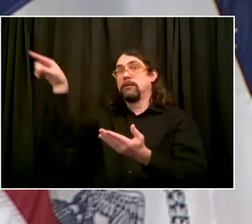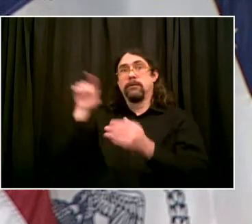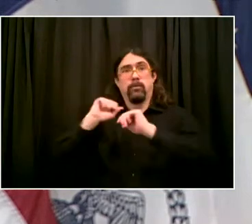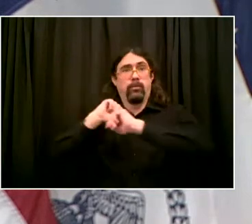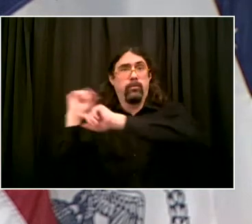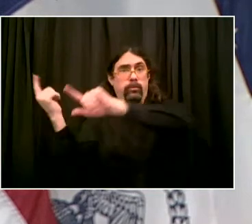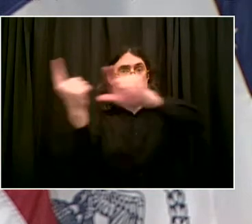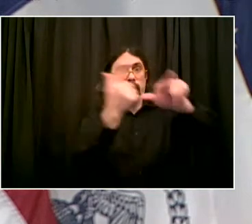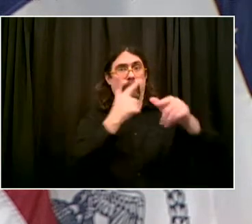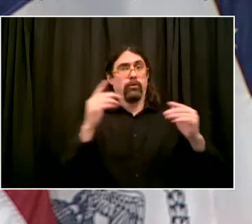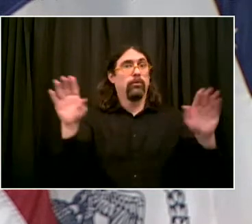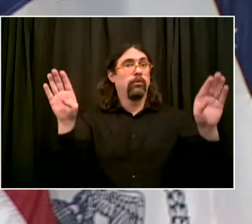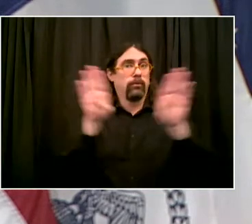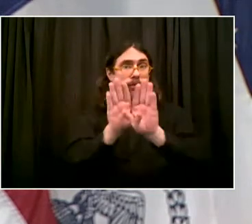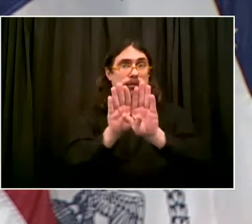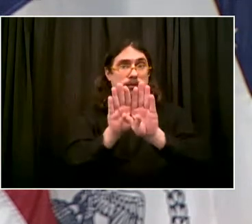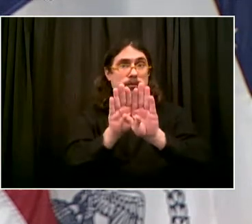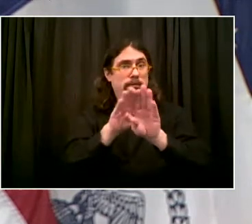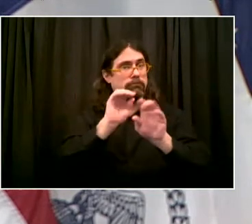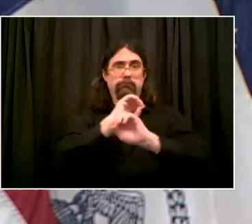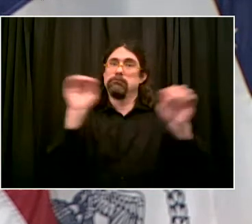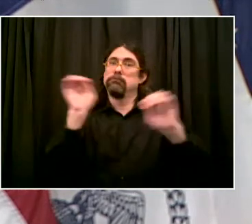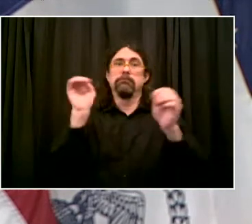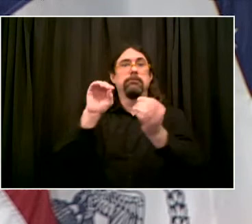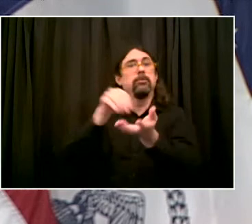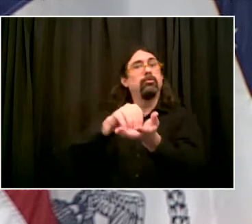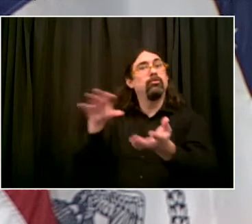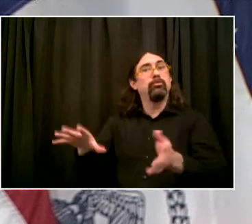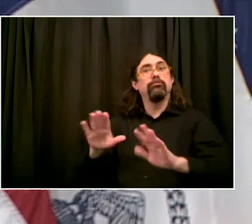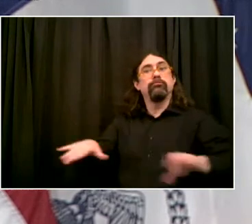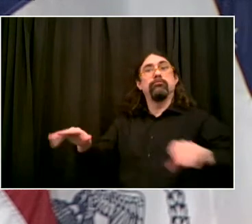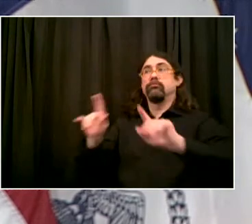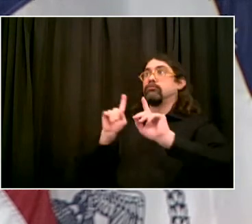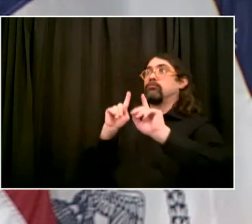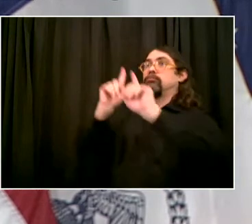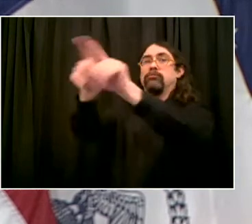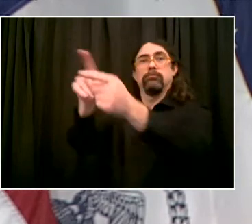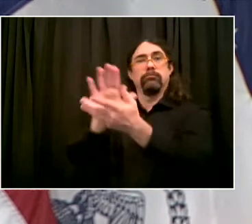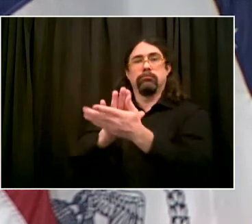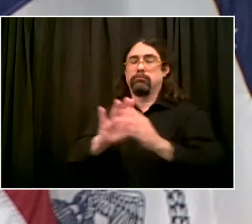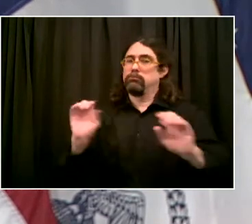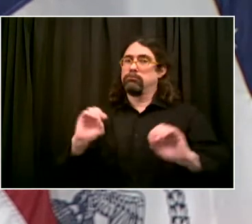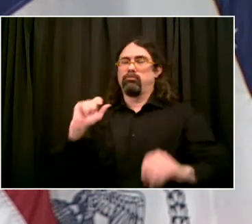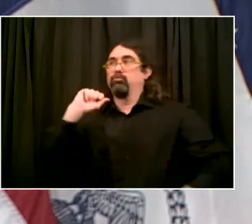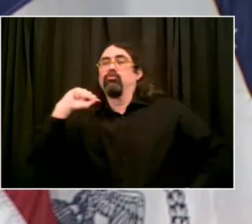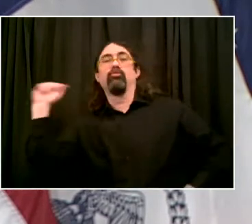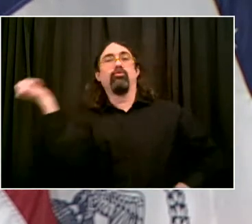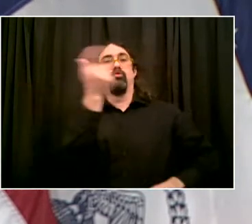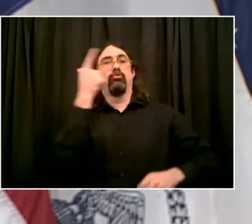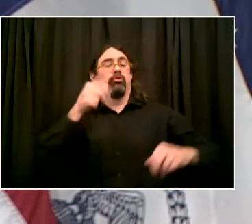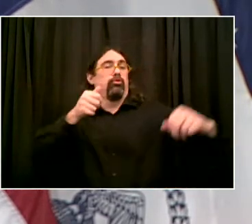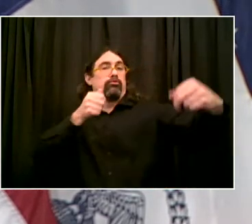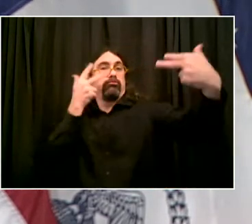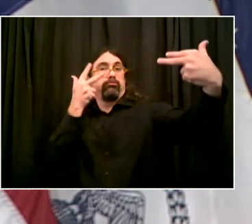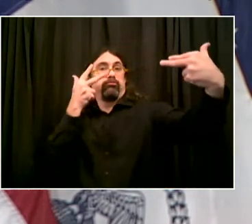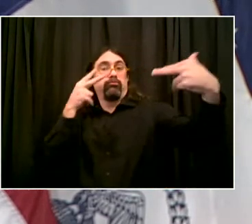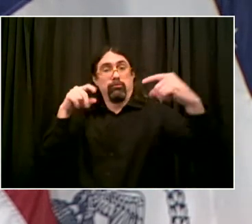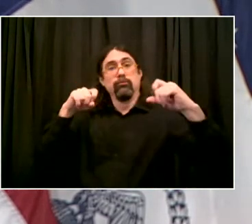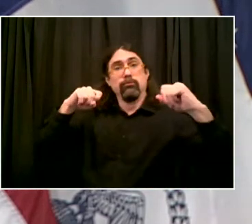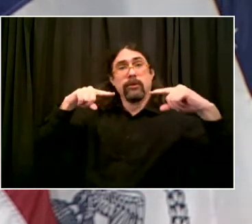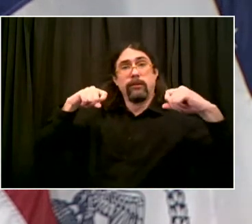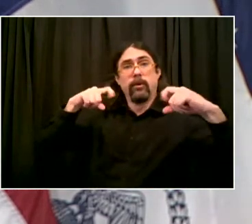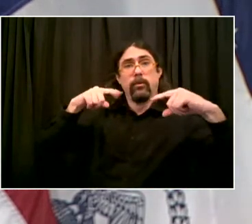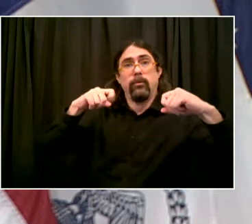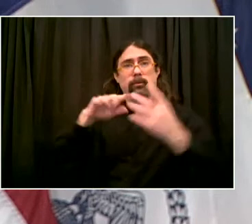now. We will have an update tomorrow about Tuesday. Right now, we do not have a decision for Tuesday yet. We have to see more about how